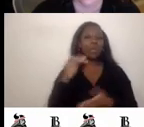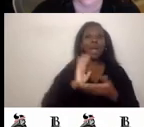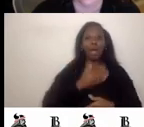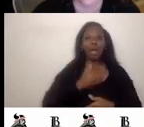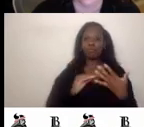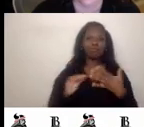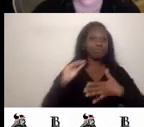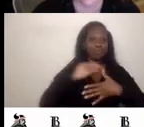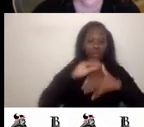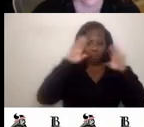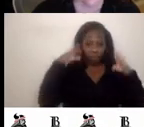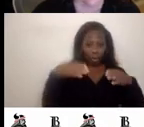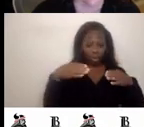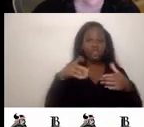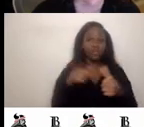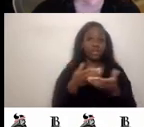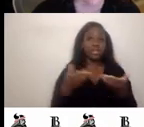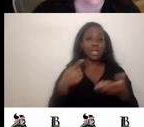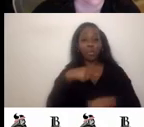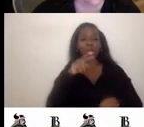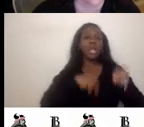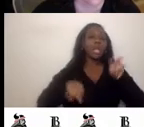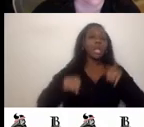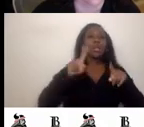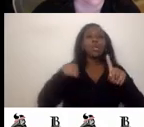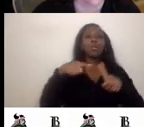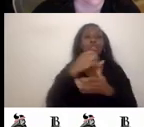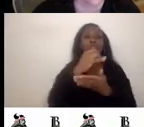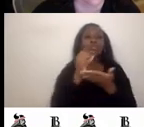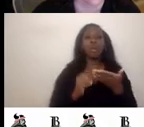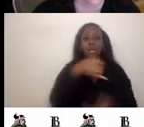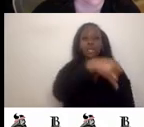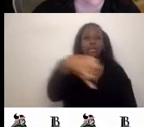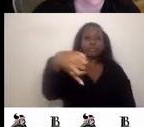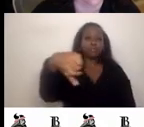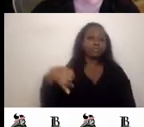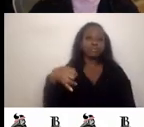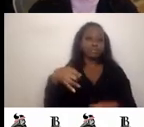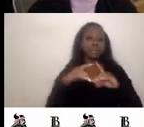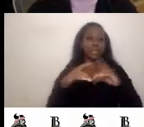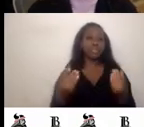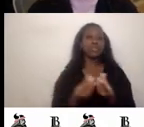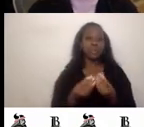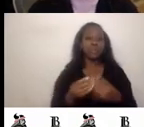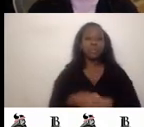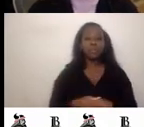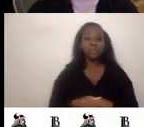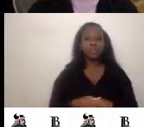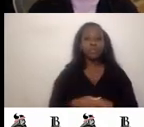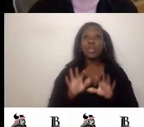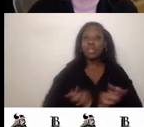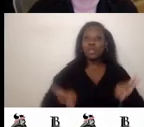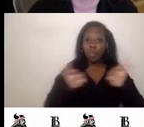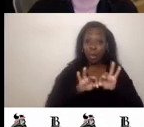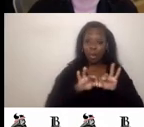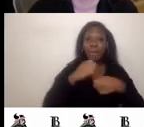first thing that we look at while we're drawing districts. Once we look at that, the other criteria is to create districts that are contiguous. And so what this